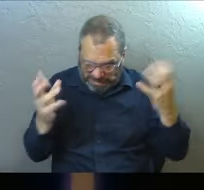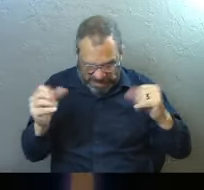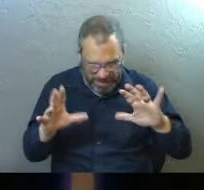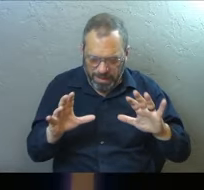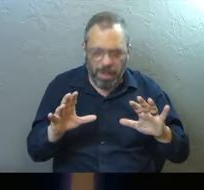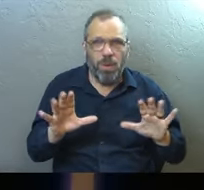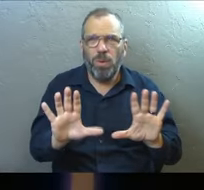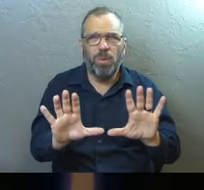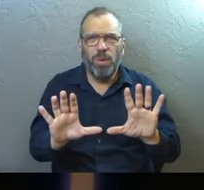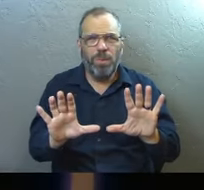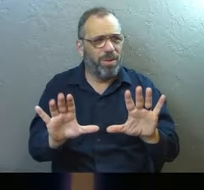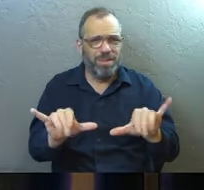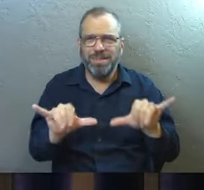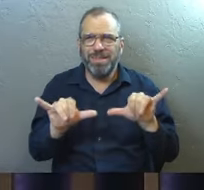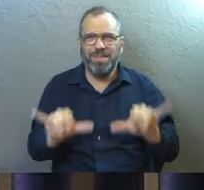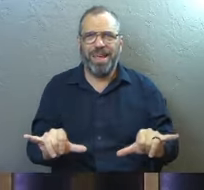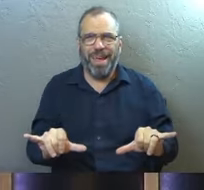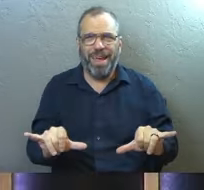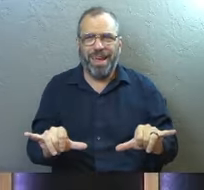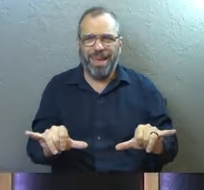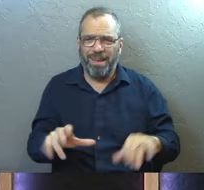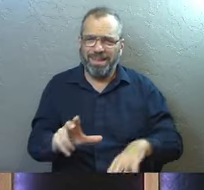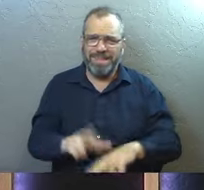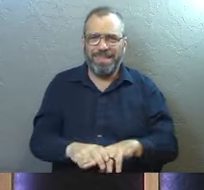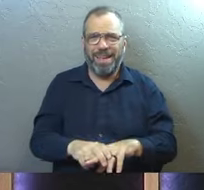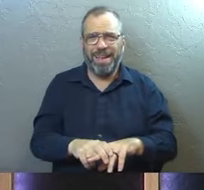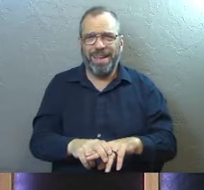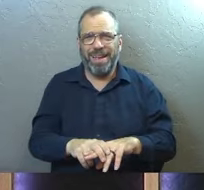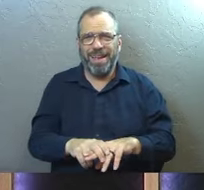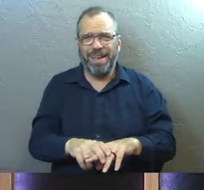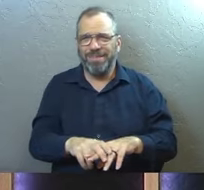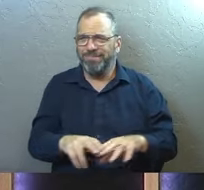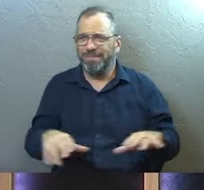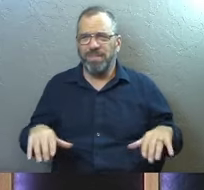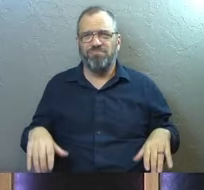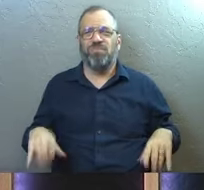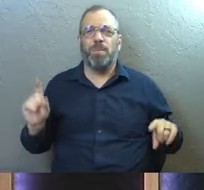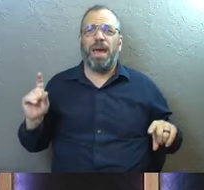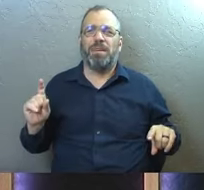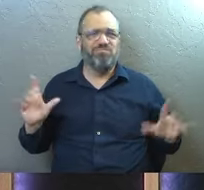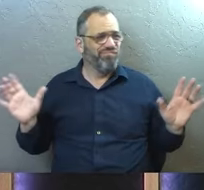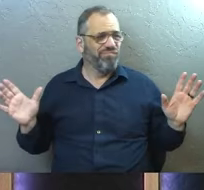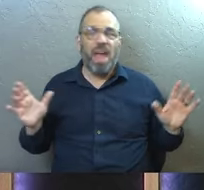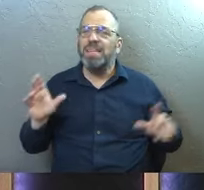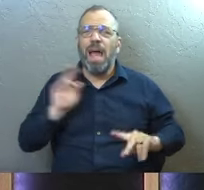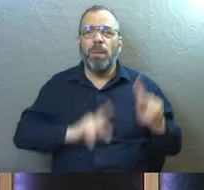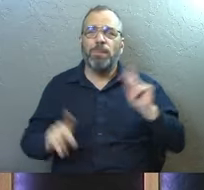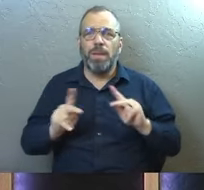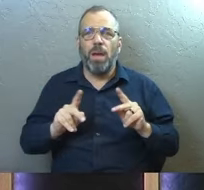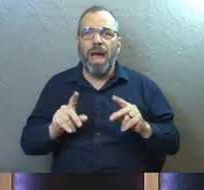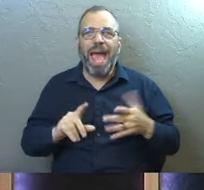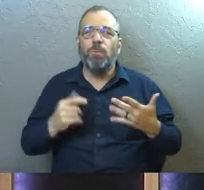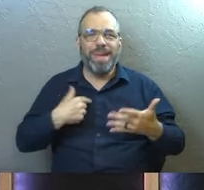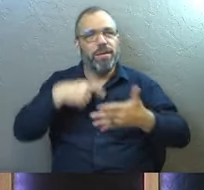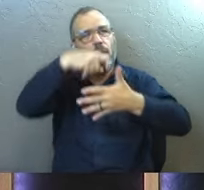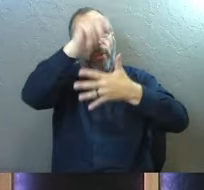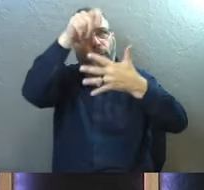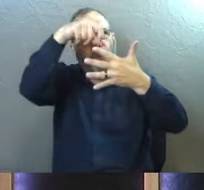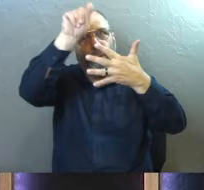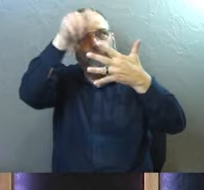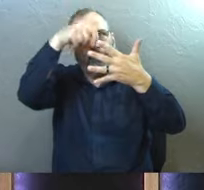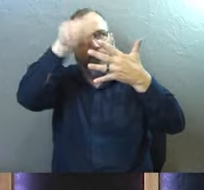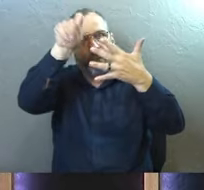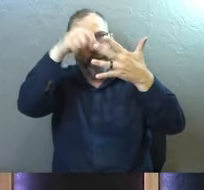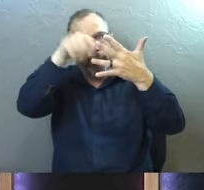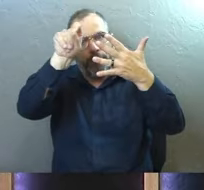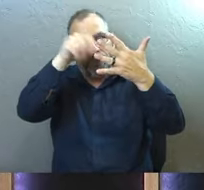he's like, just stay here and just remain and be in this place. But I think we are people and we like check boxes, right? Like we like,